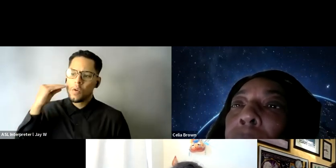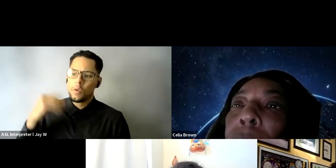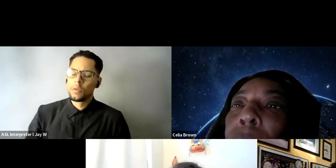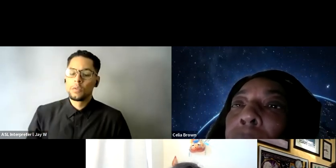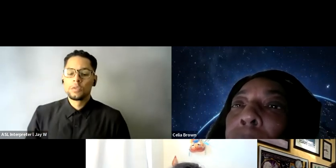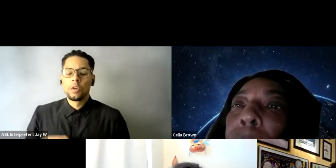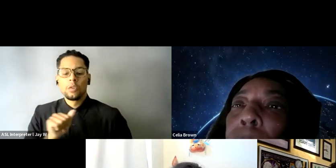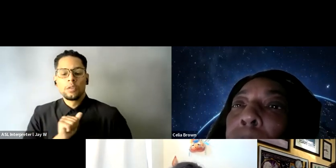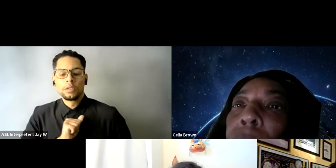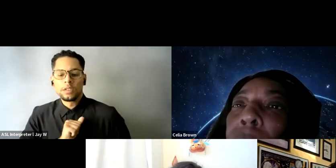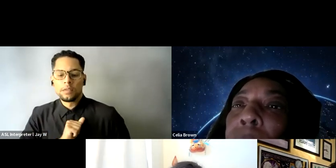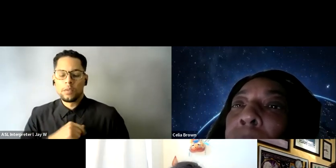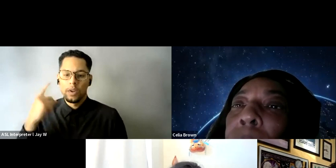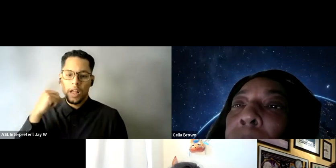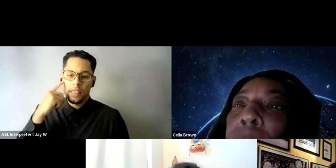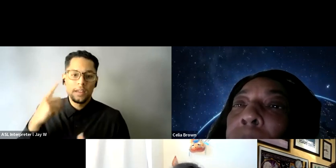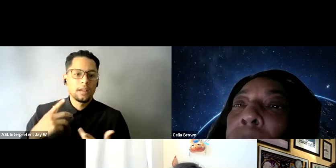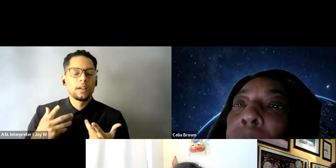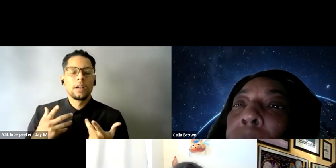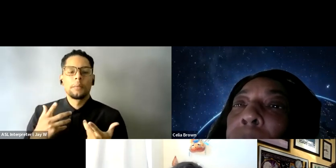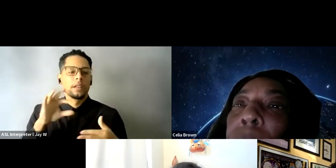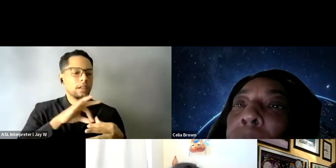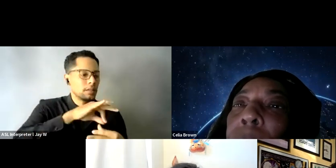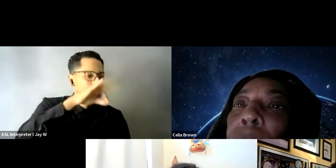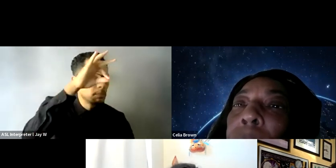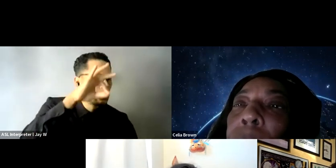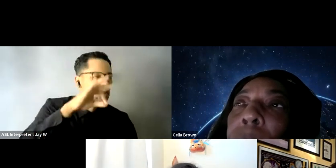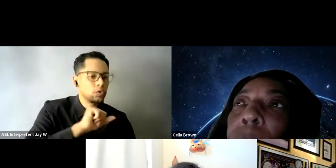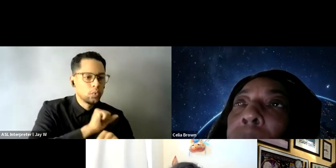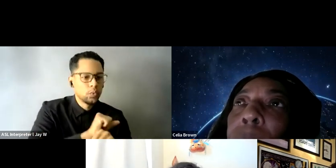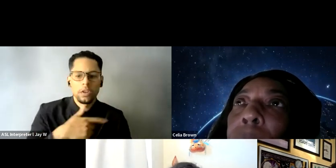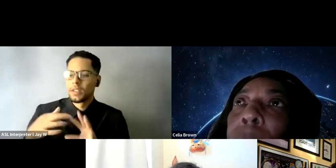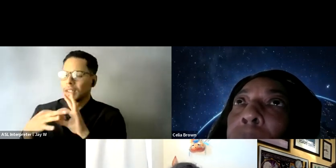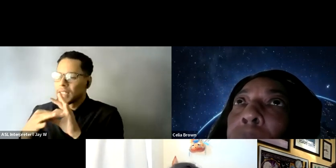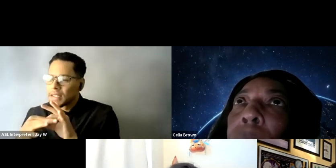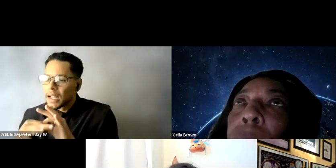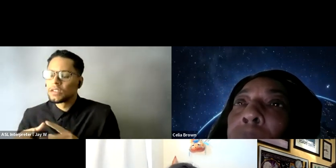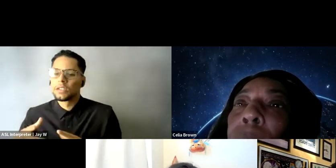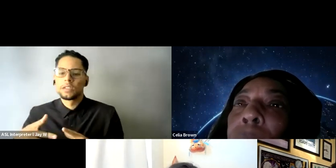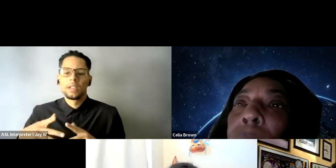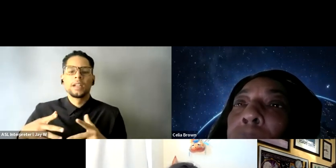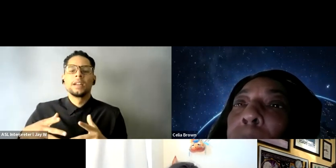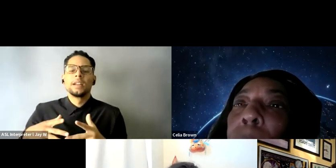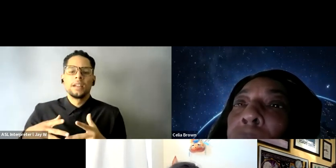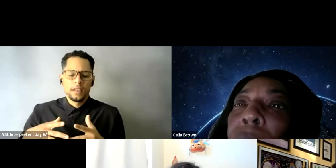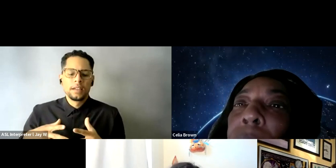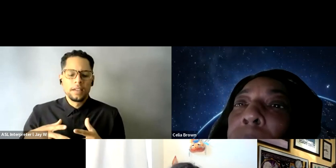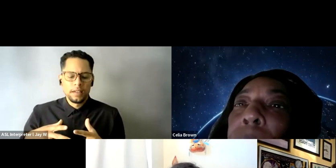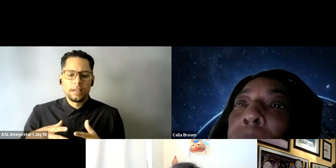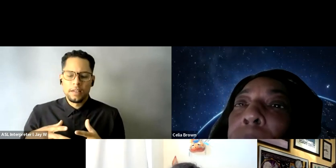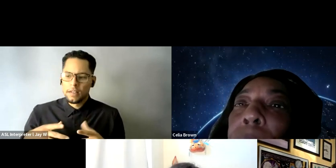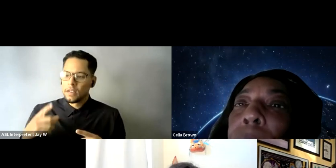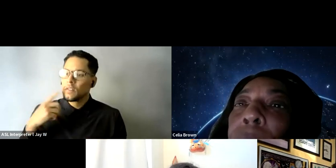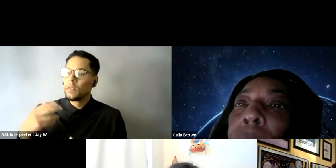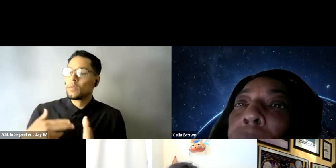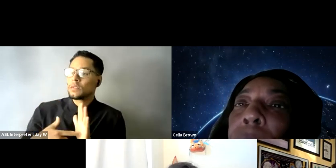conduit for much of the spiritual work, for much of the connection, for many of the things that I found in myself, you know, calling